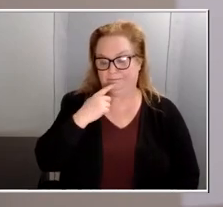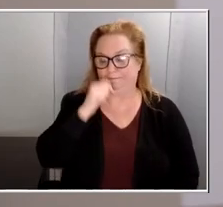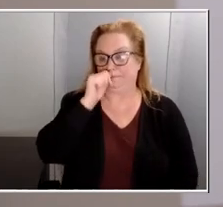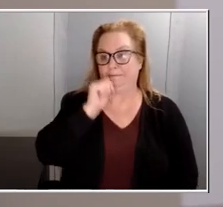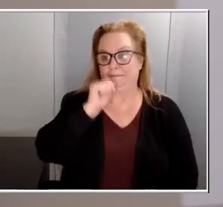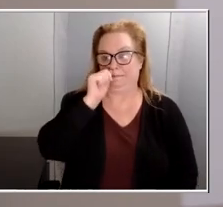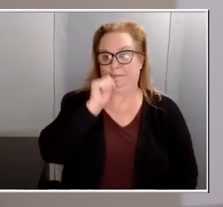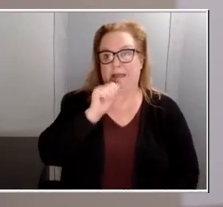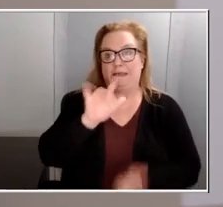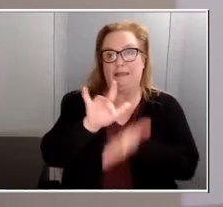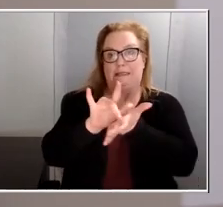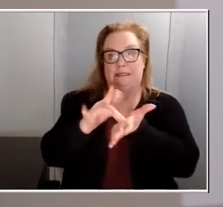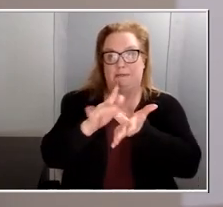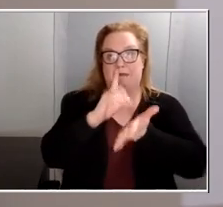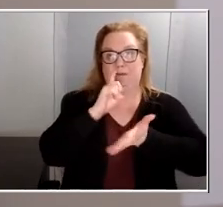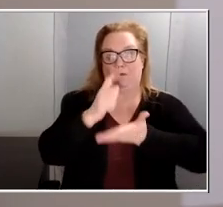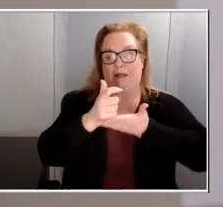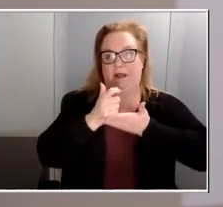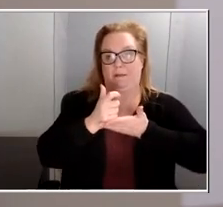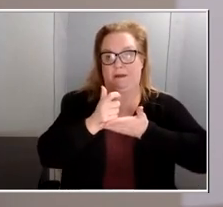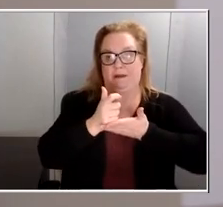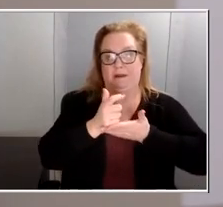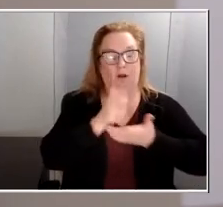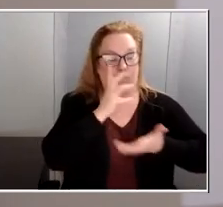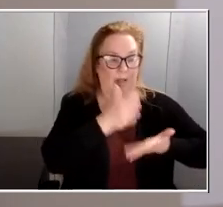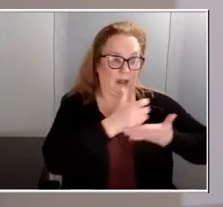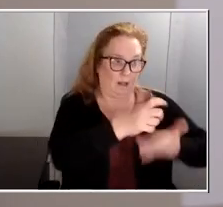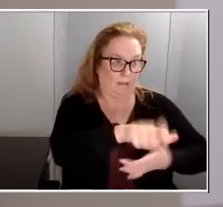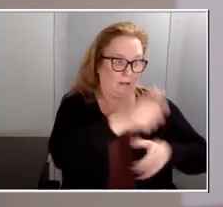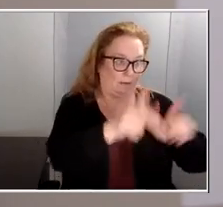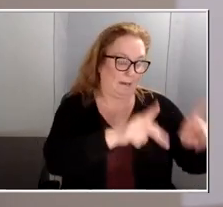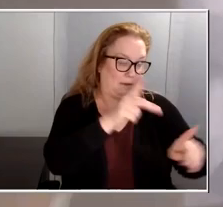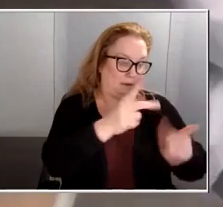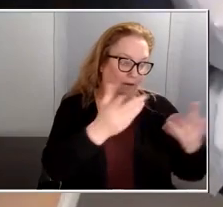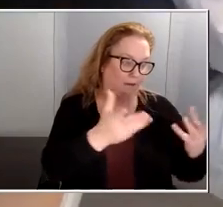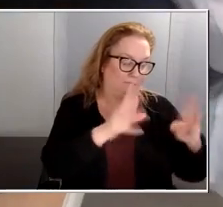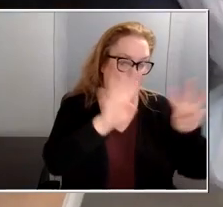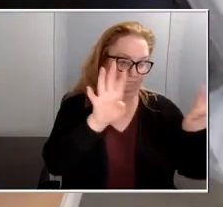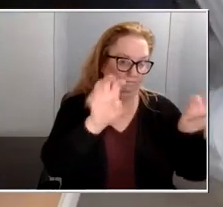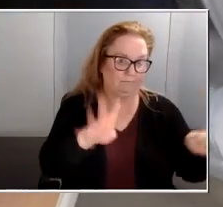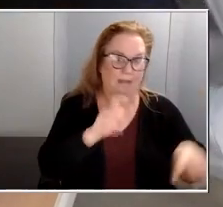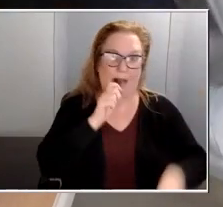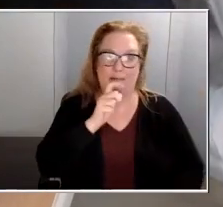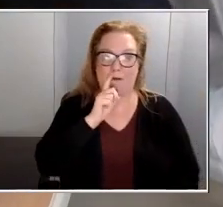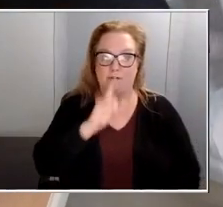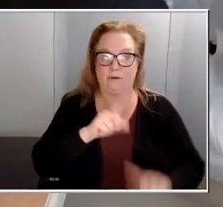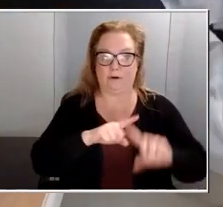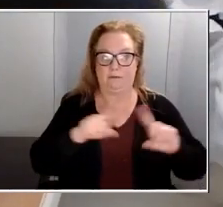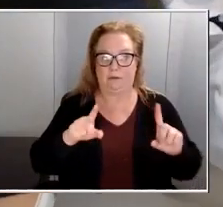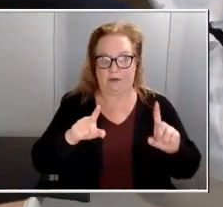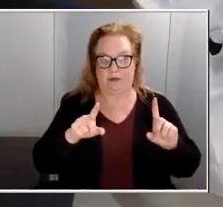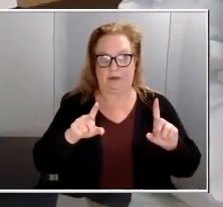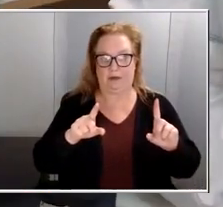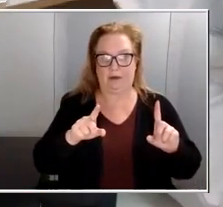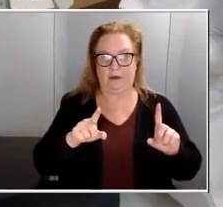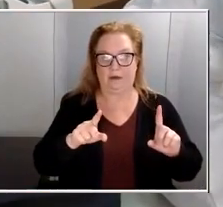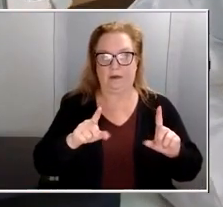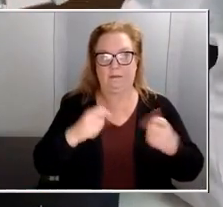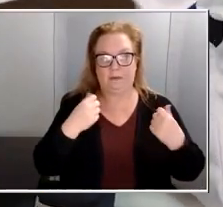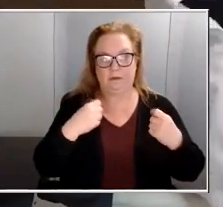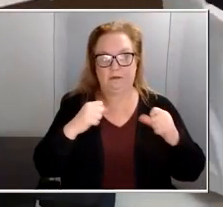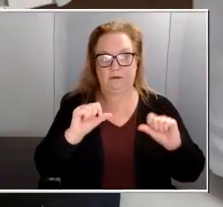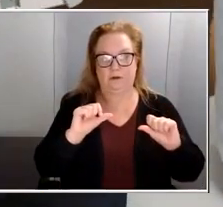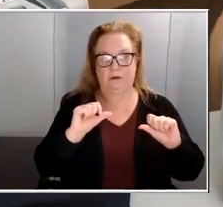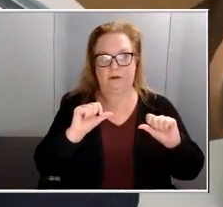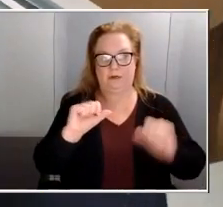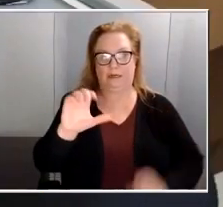really well for me. Would it work for someone else? I don't know, but I would say to immediately call this